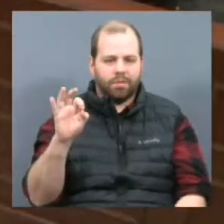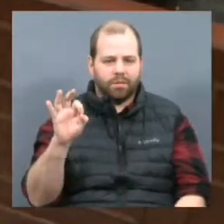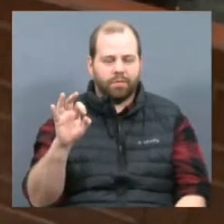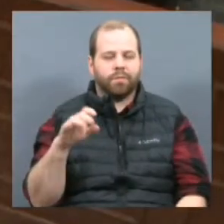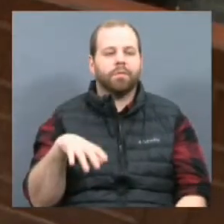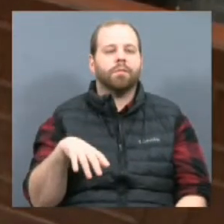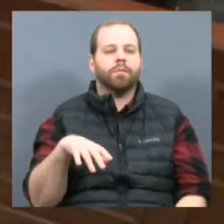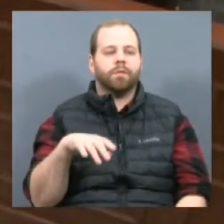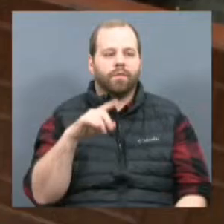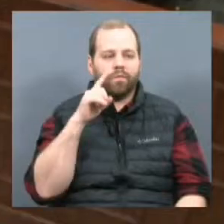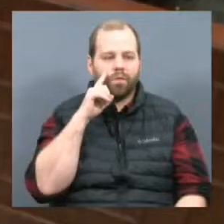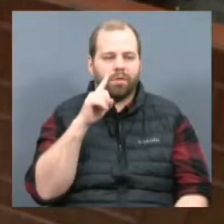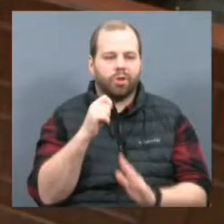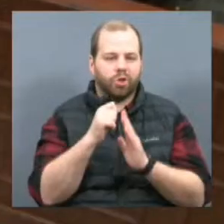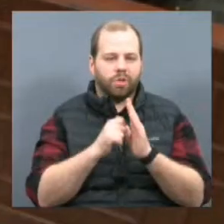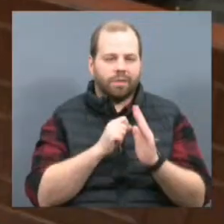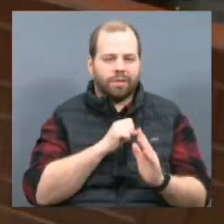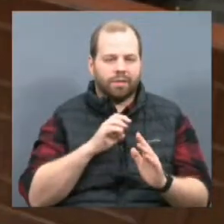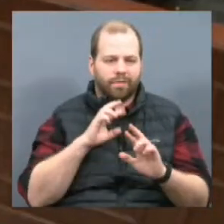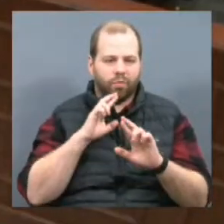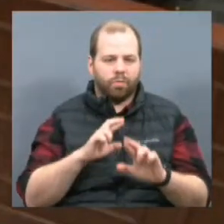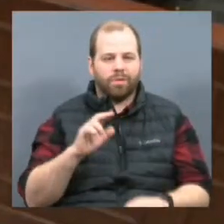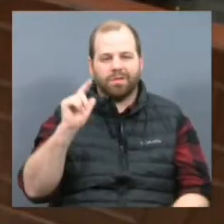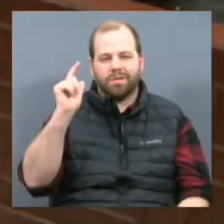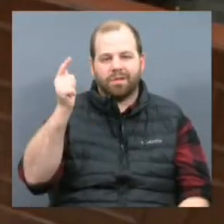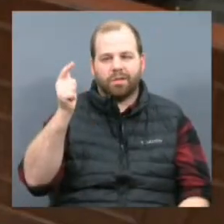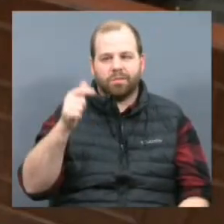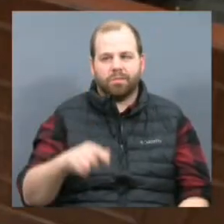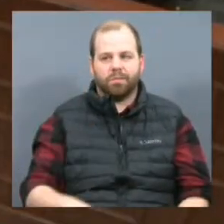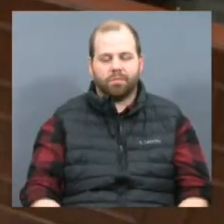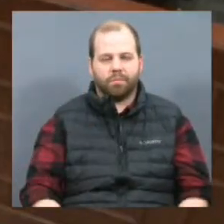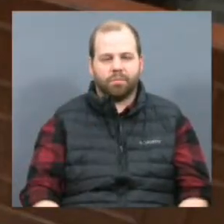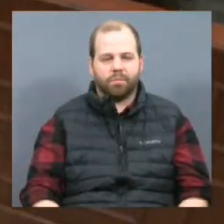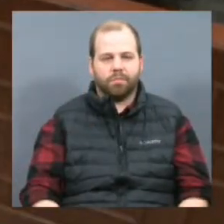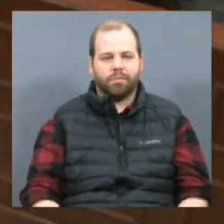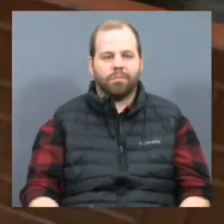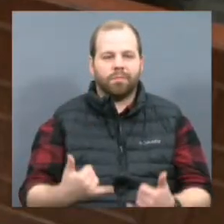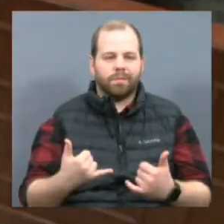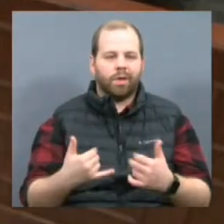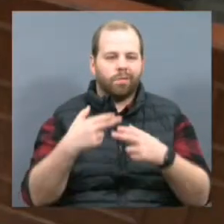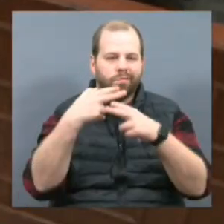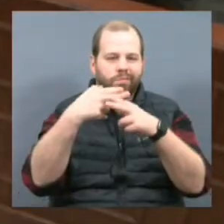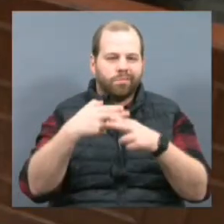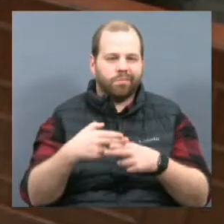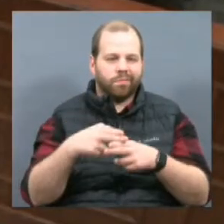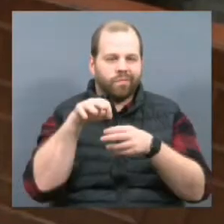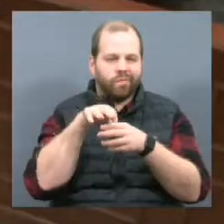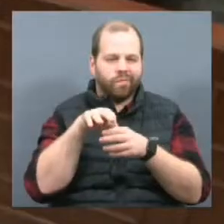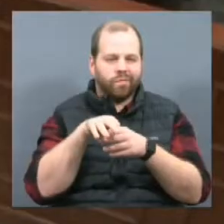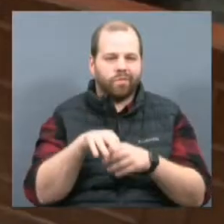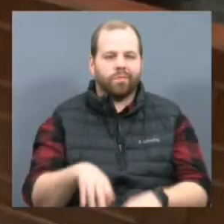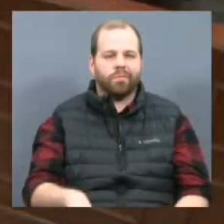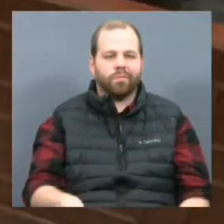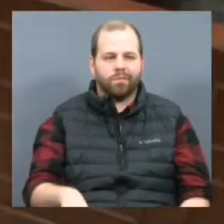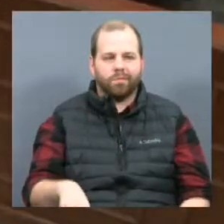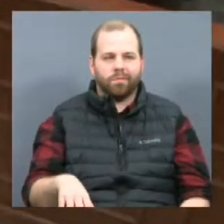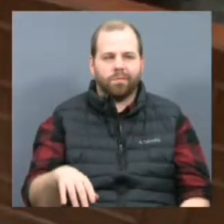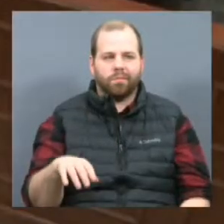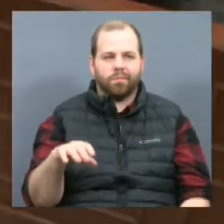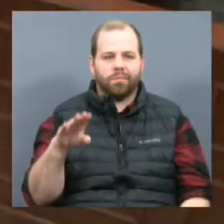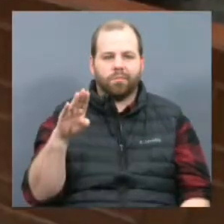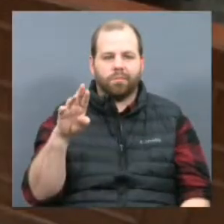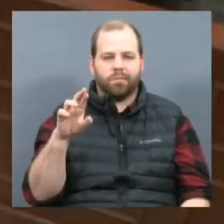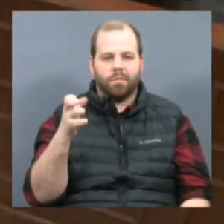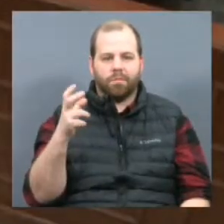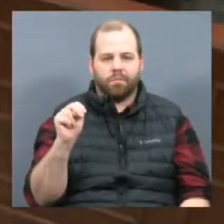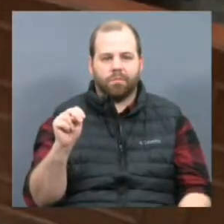staff report. Second. I have a motion and a second. May I get a roll call vote, please? Yes, sir. Commissioner